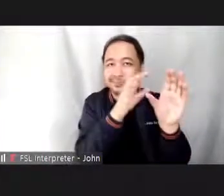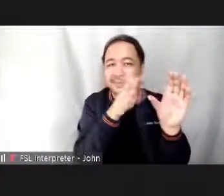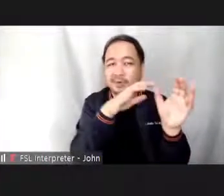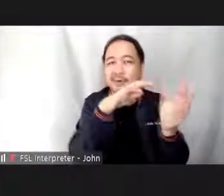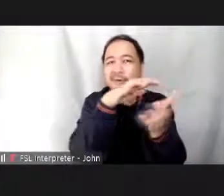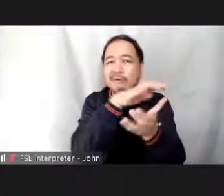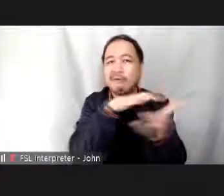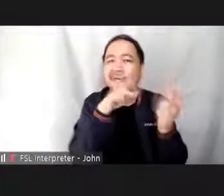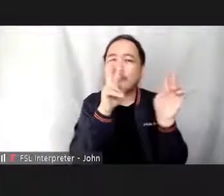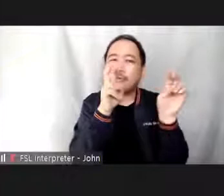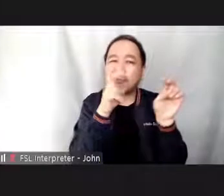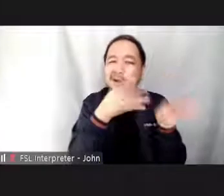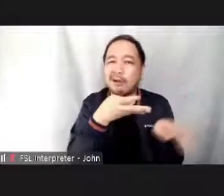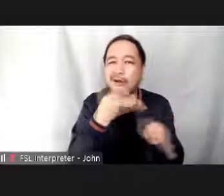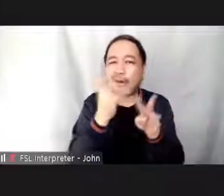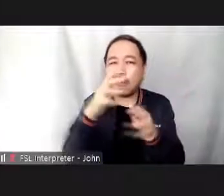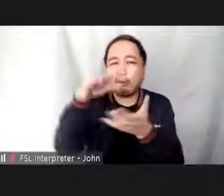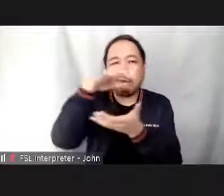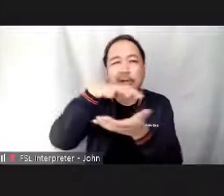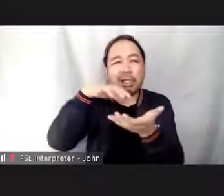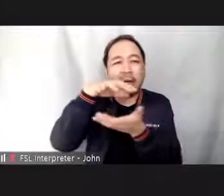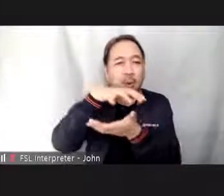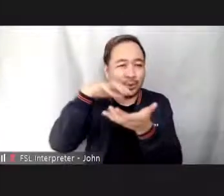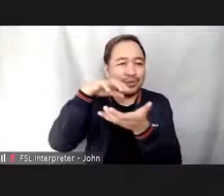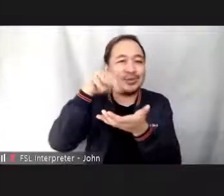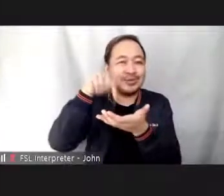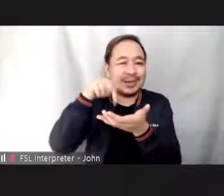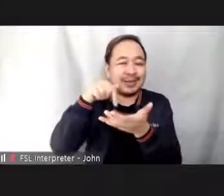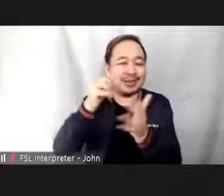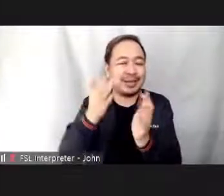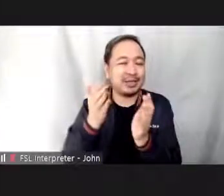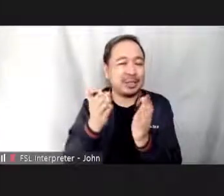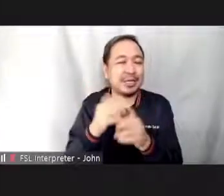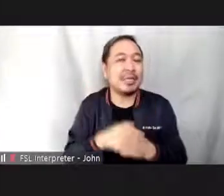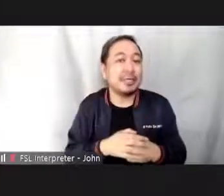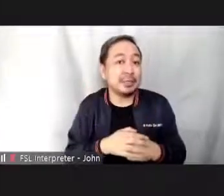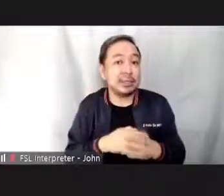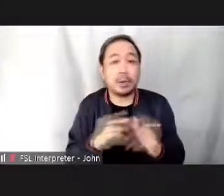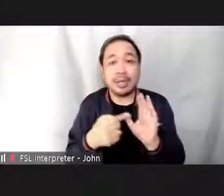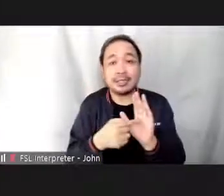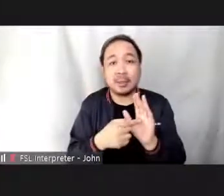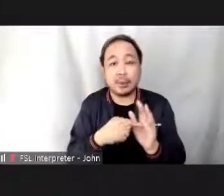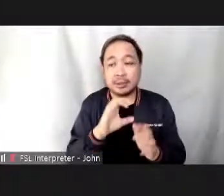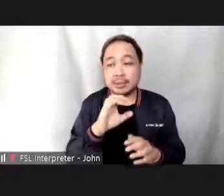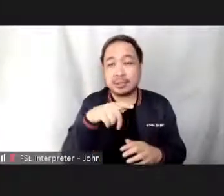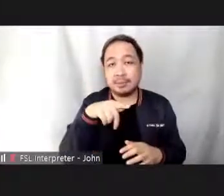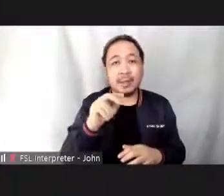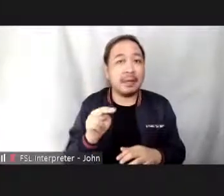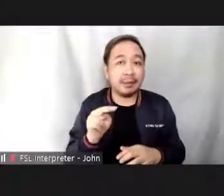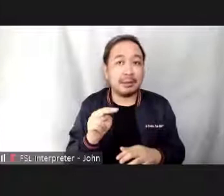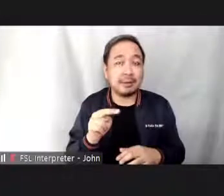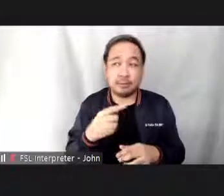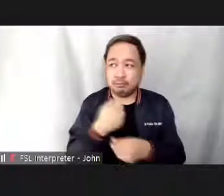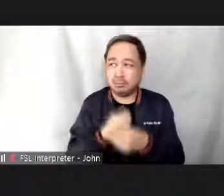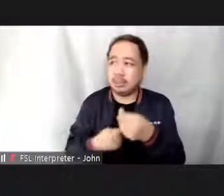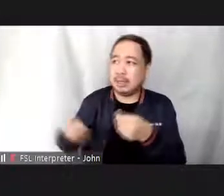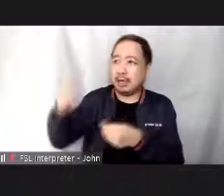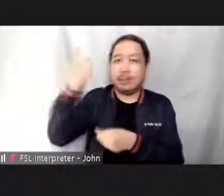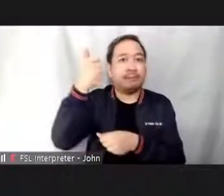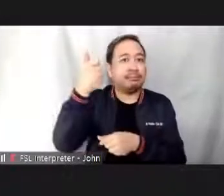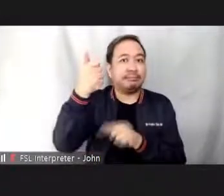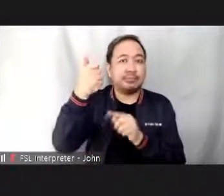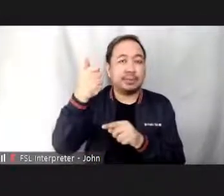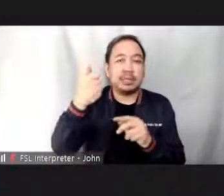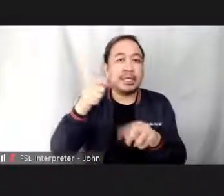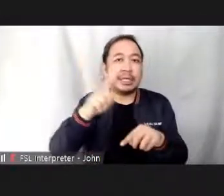direct access between WCPUs. For instance, kami sa CPN as super admin, hindi namin pwede makita yung